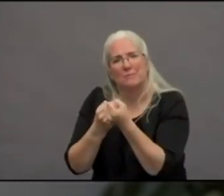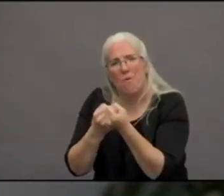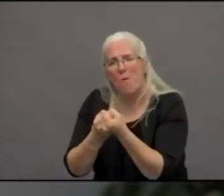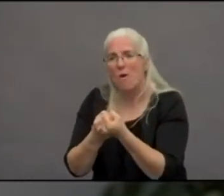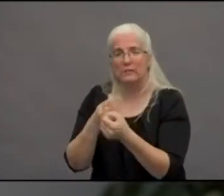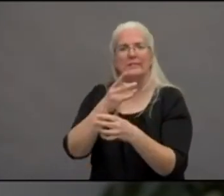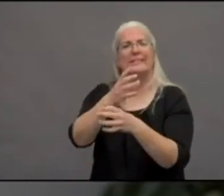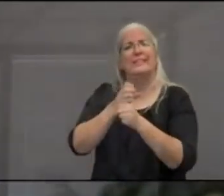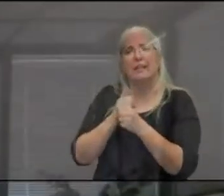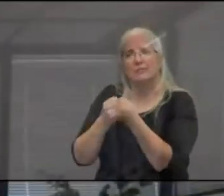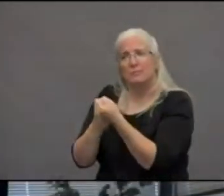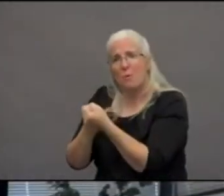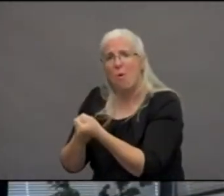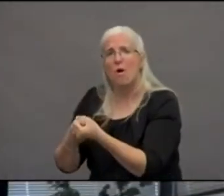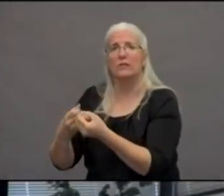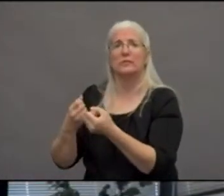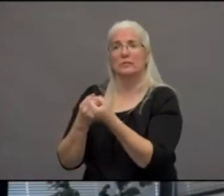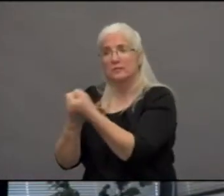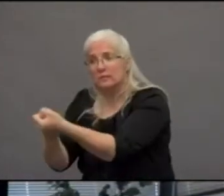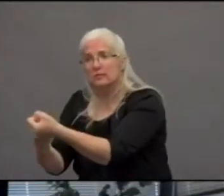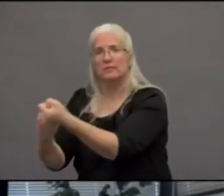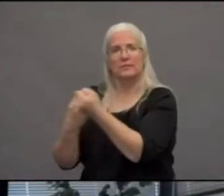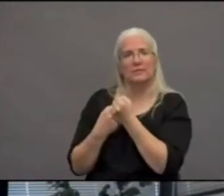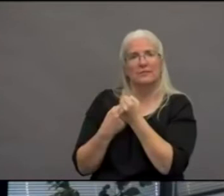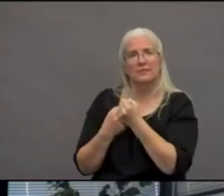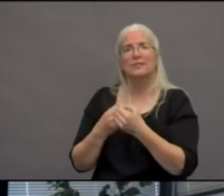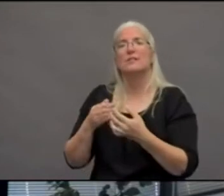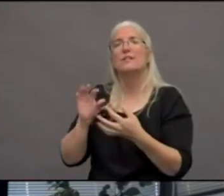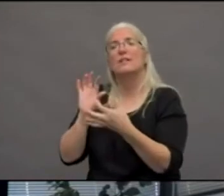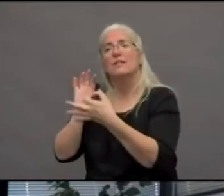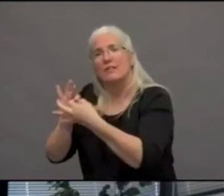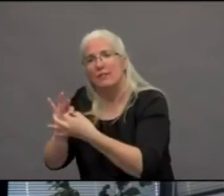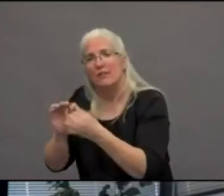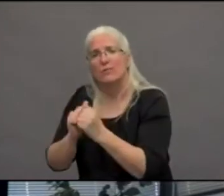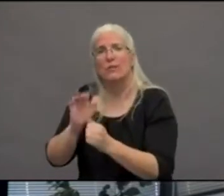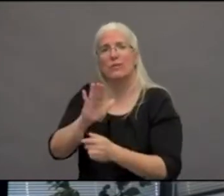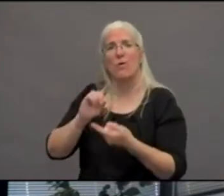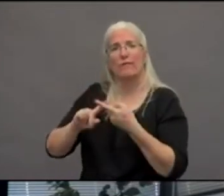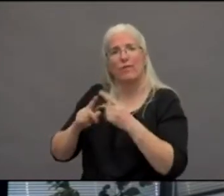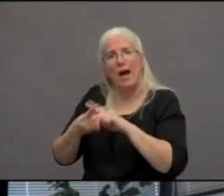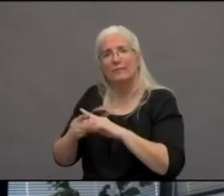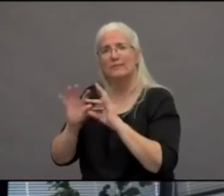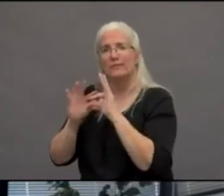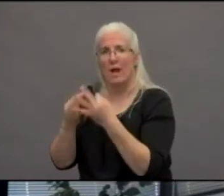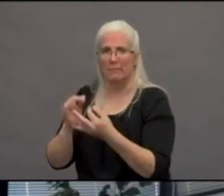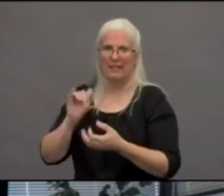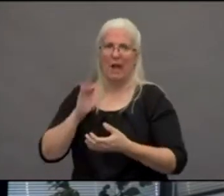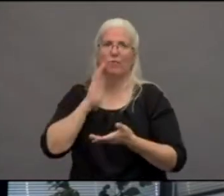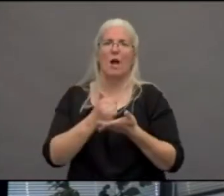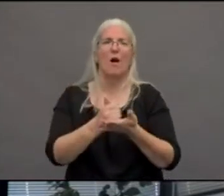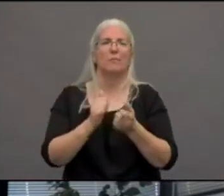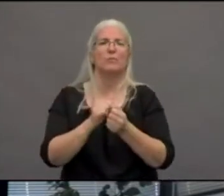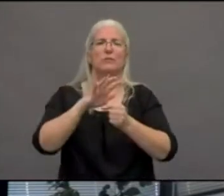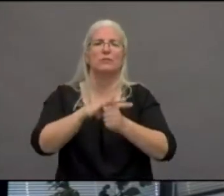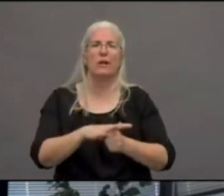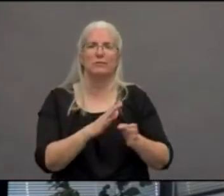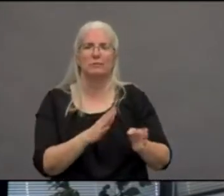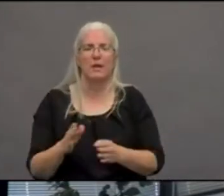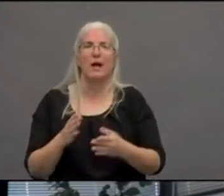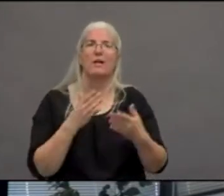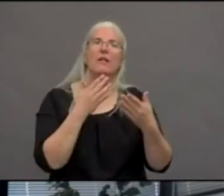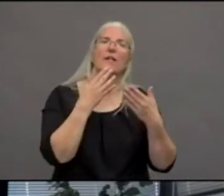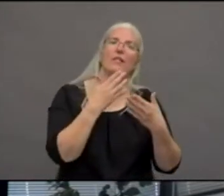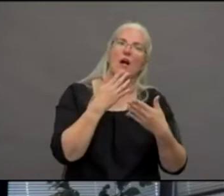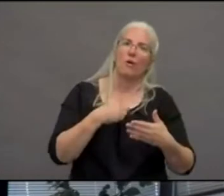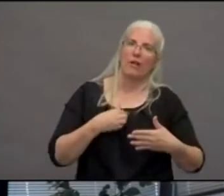part of your stress plan. Thank you, Rachel. I'm really glad we had a chance today to talk about mental health because, as